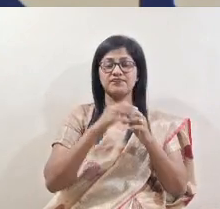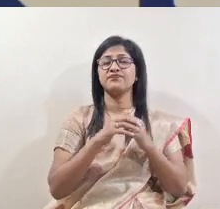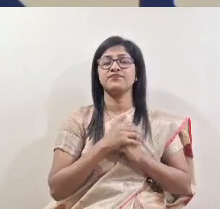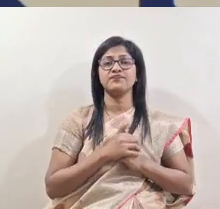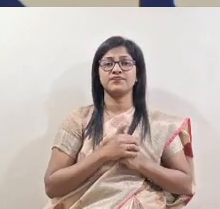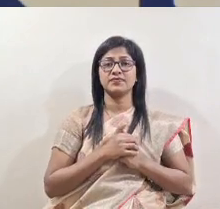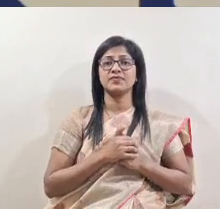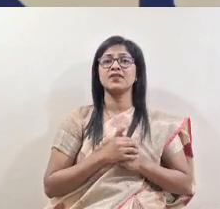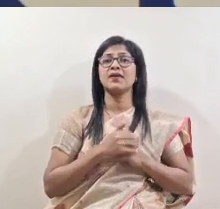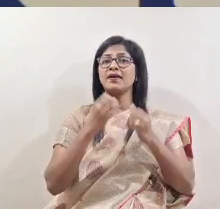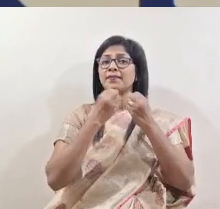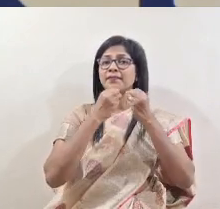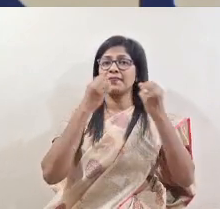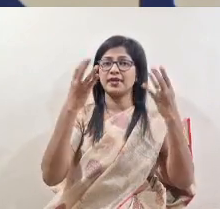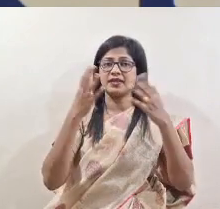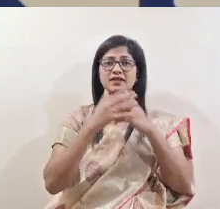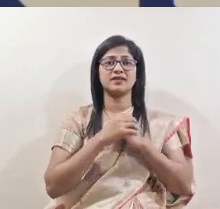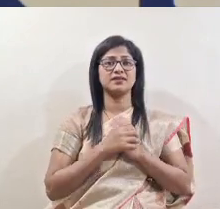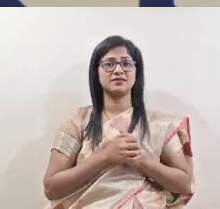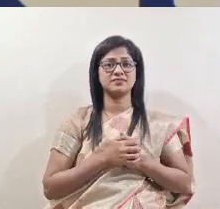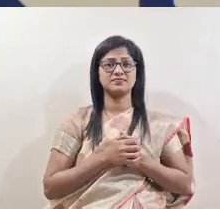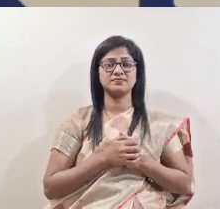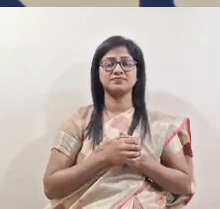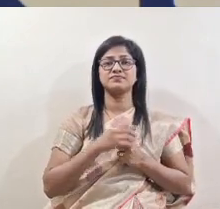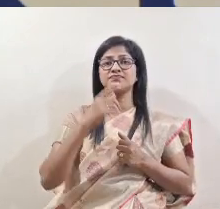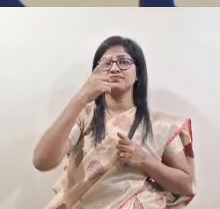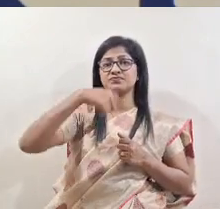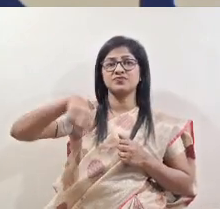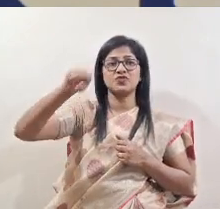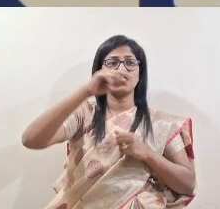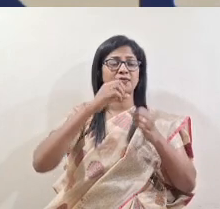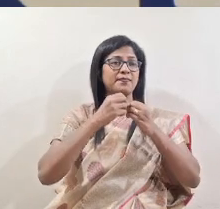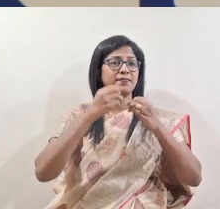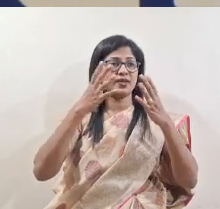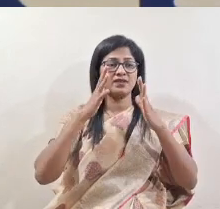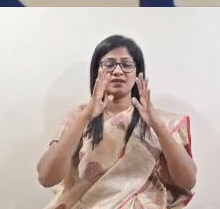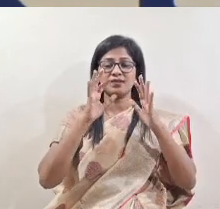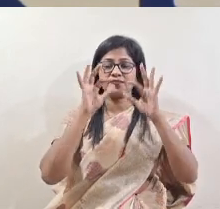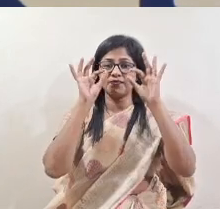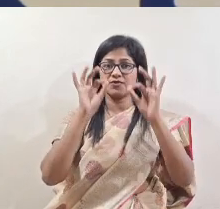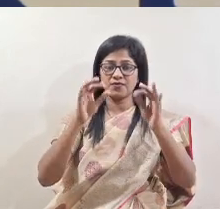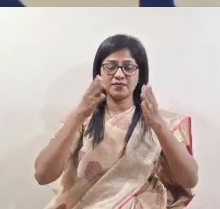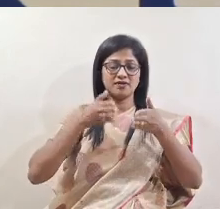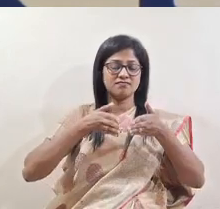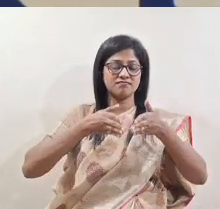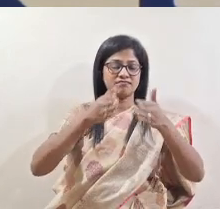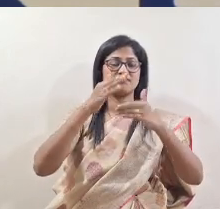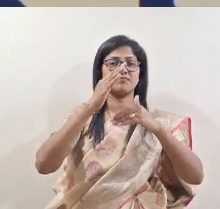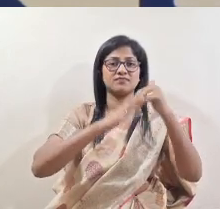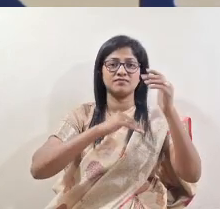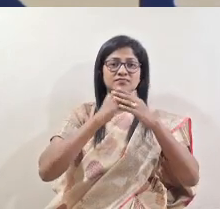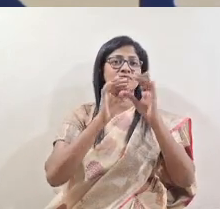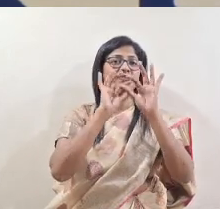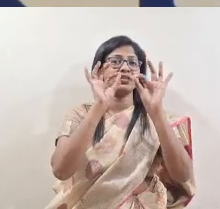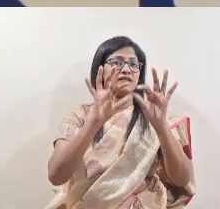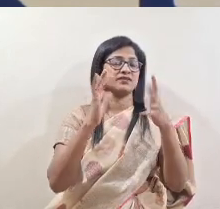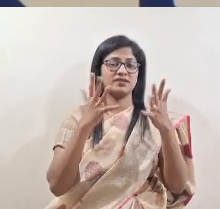many, including not having the proper infrastructure for the bicyclists.